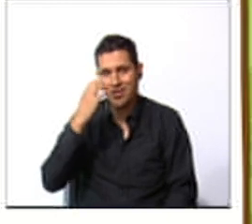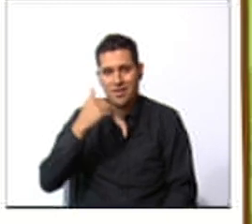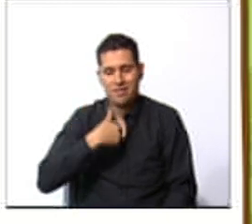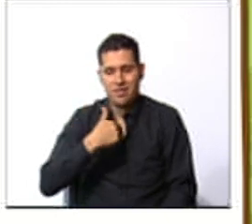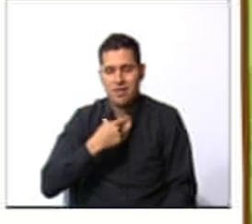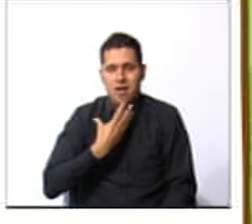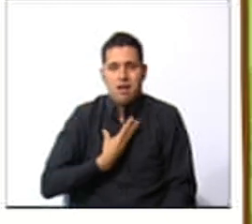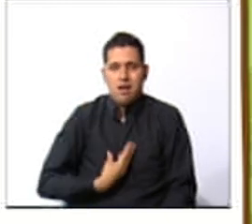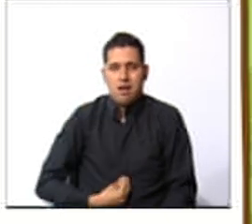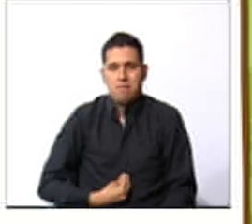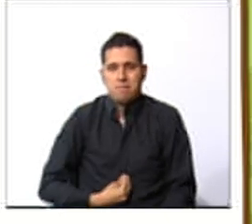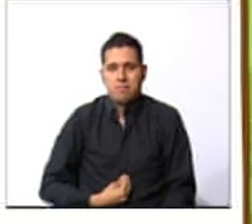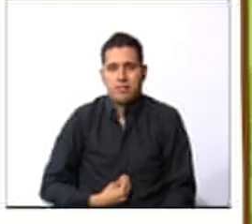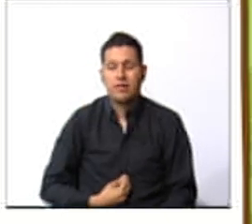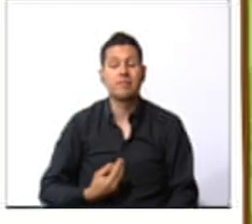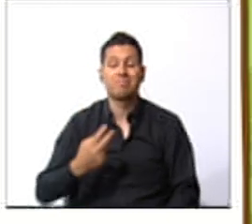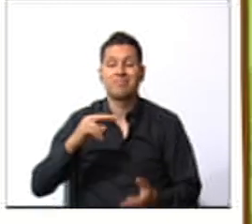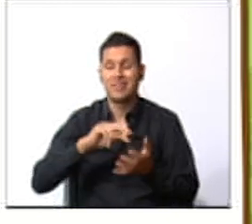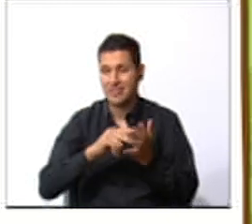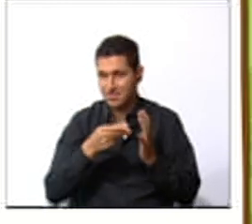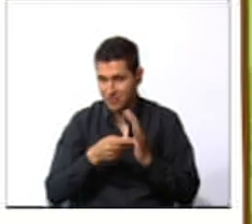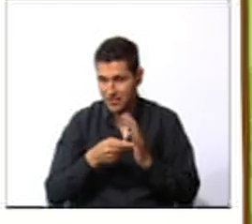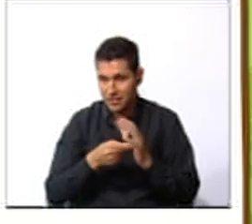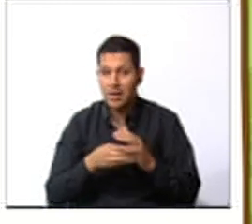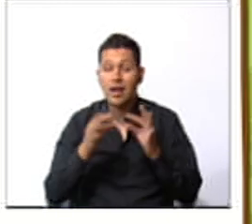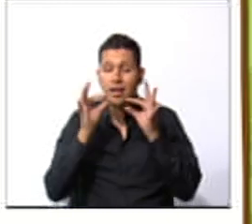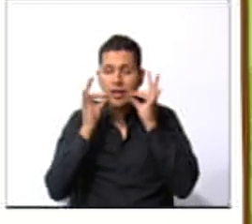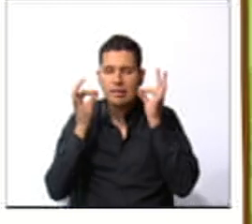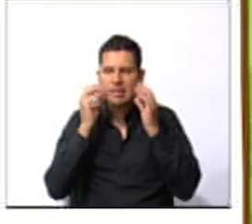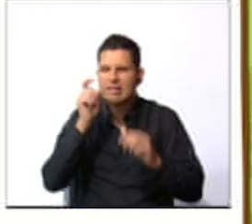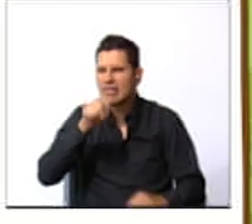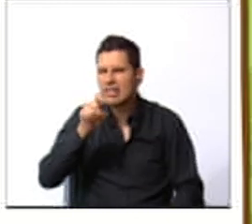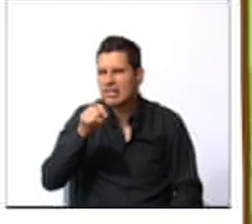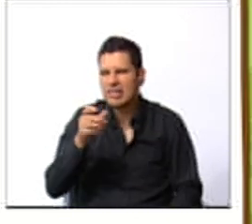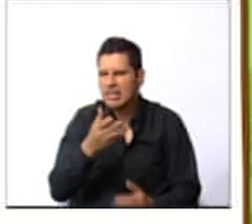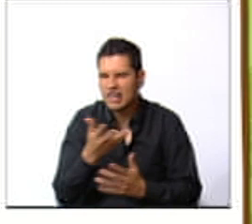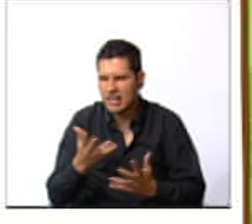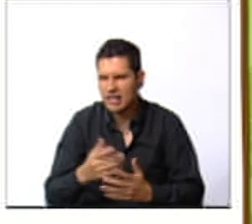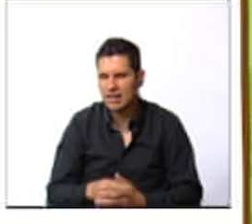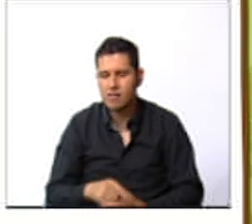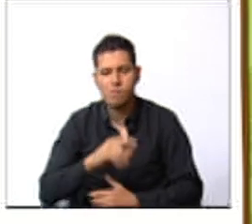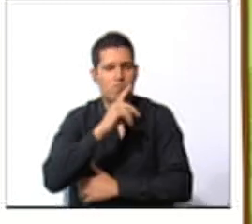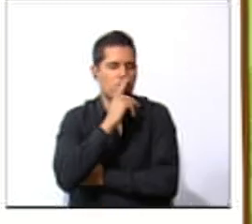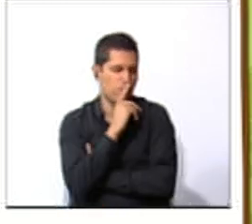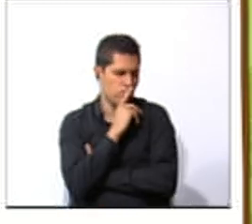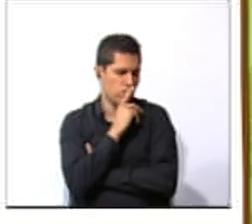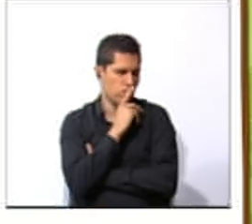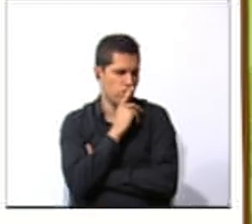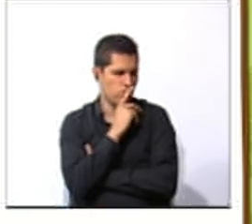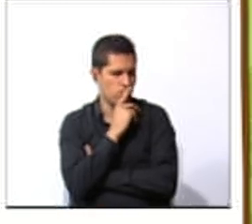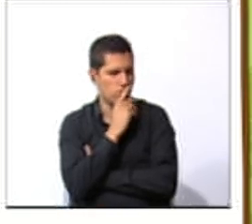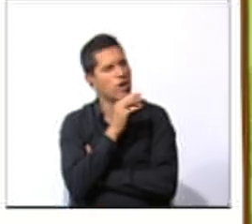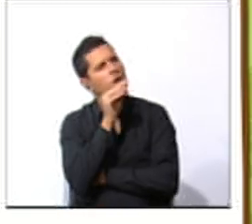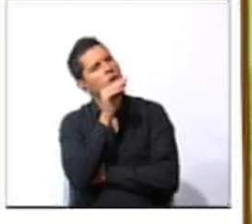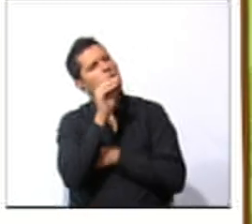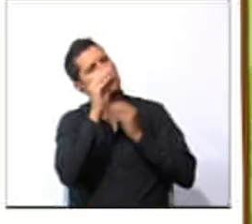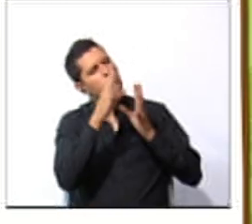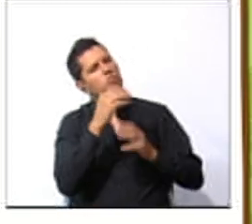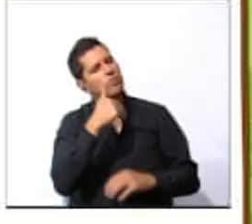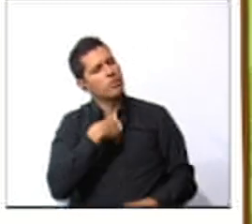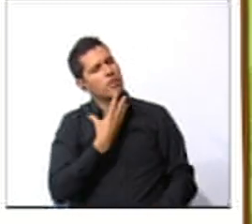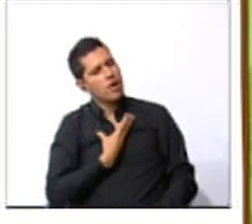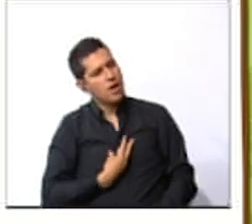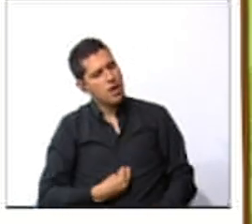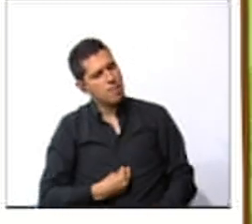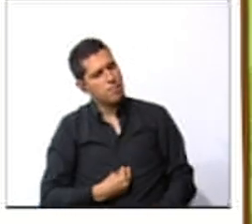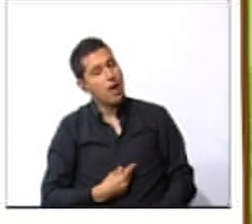cat need? Oh, teacher, tiene hambre. Mm-hmm.